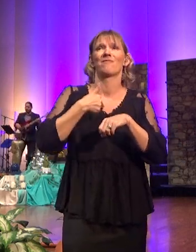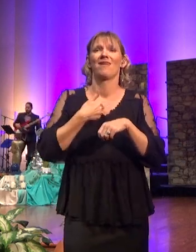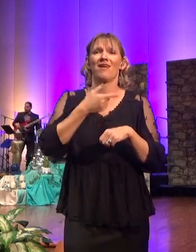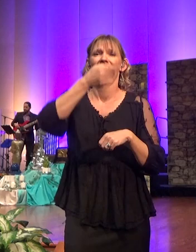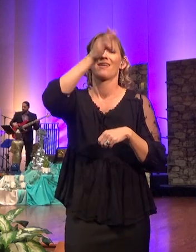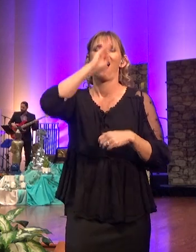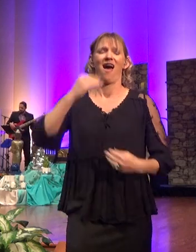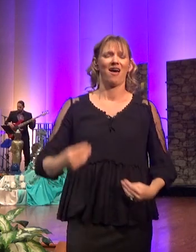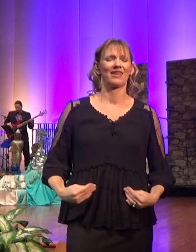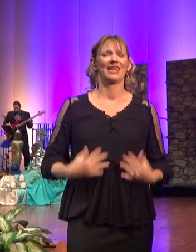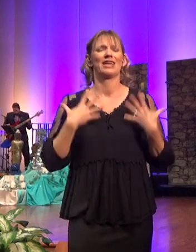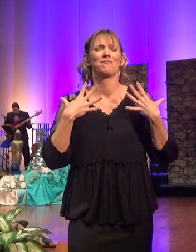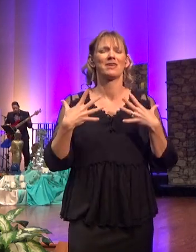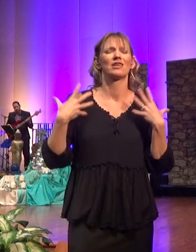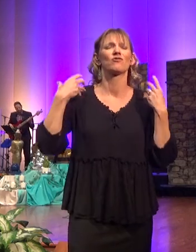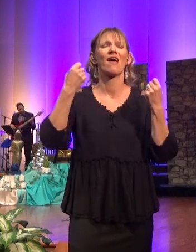strength